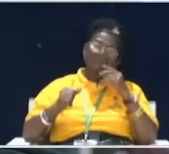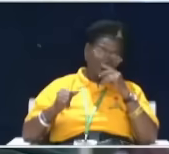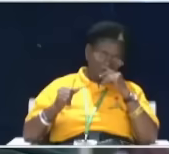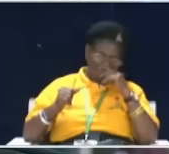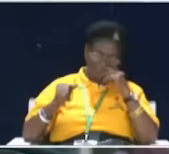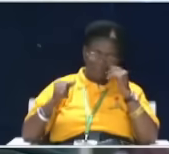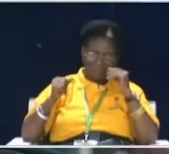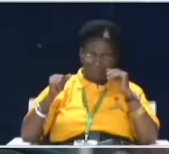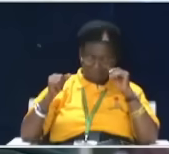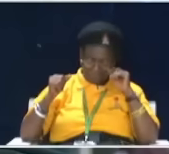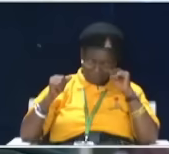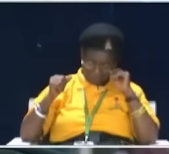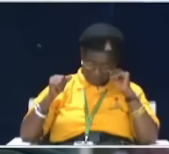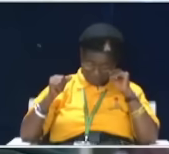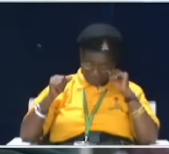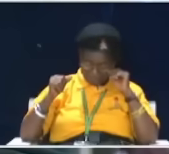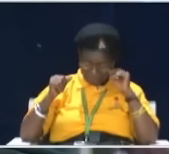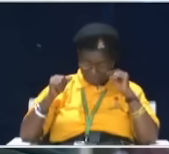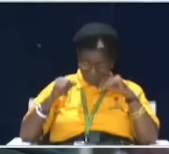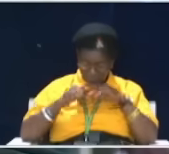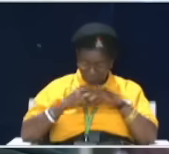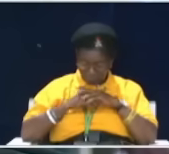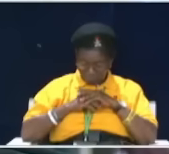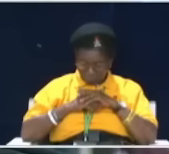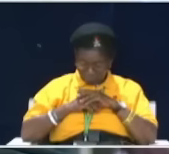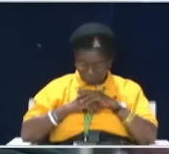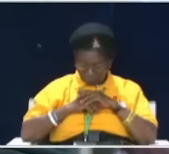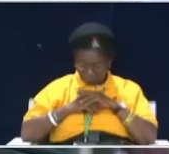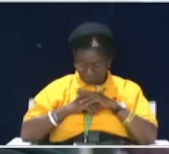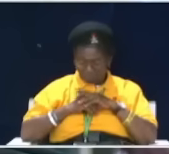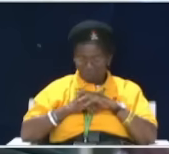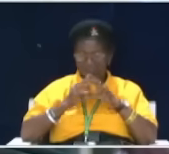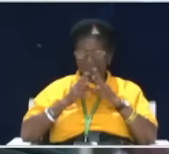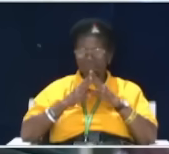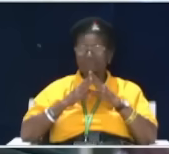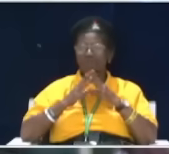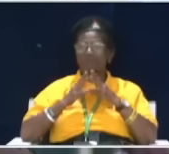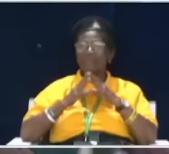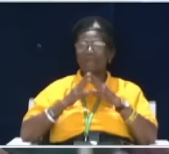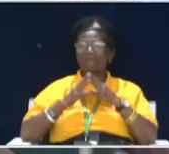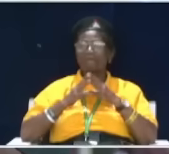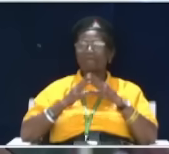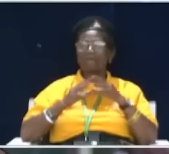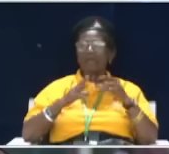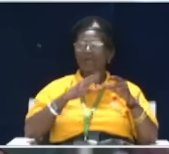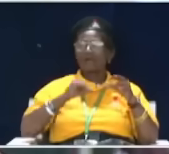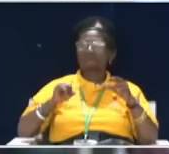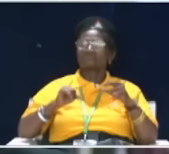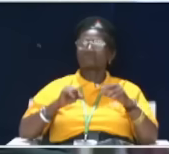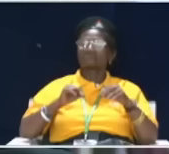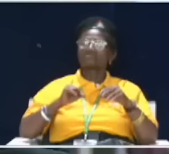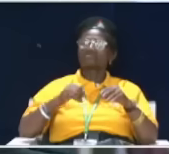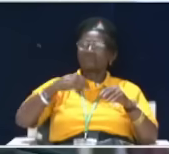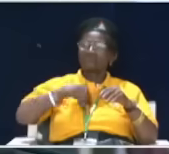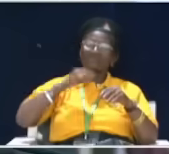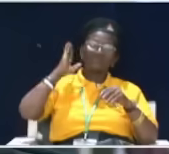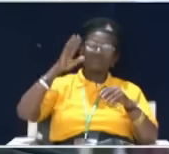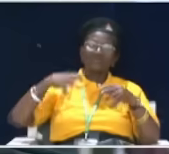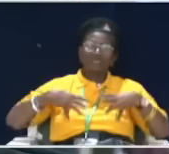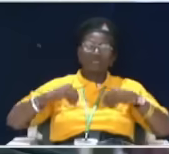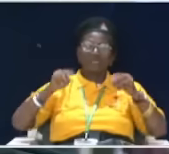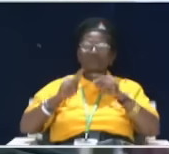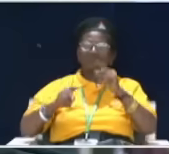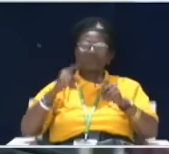lo si ipele ti emi na o di eni ti e le lo lati wo awon eniyan san. And I will heal people for you. Ma si wo won san